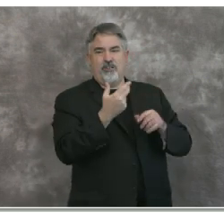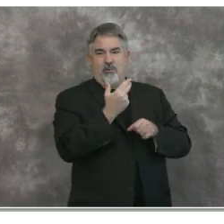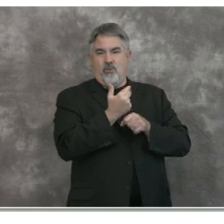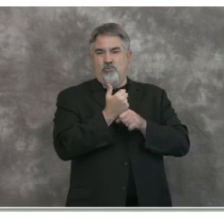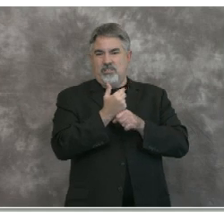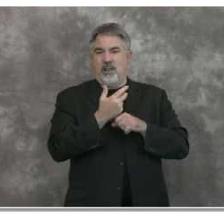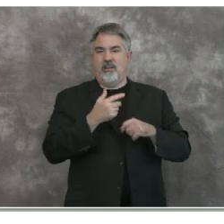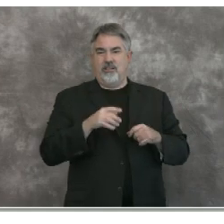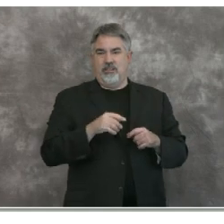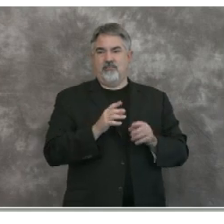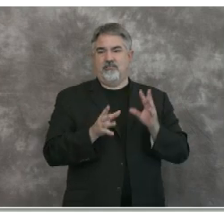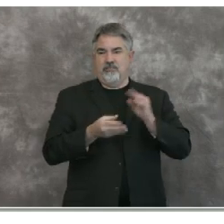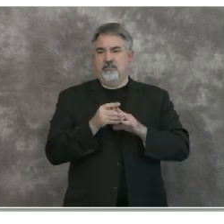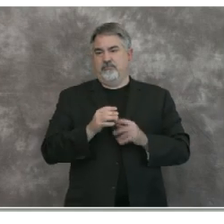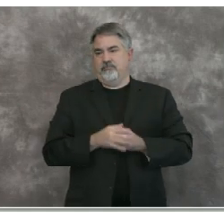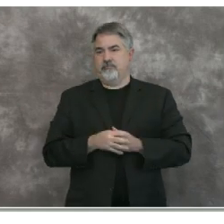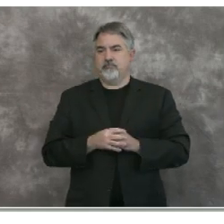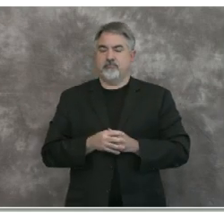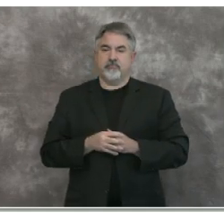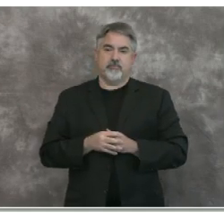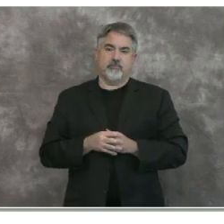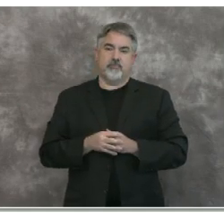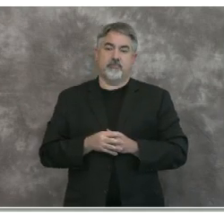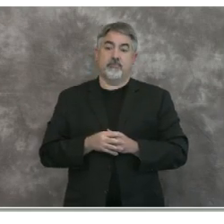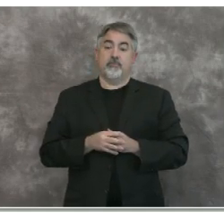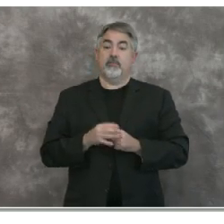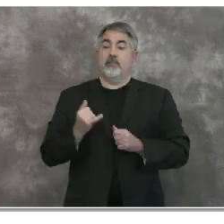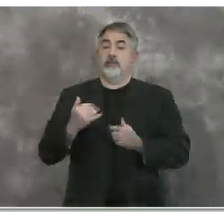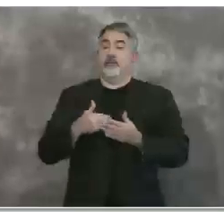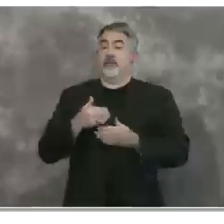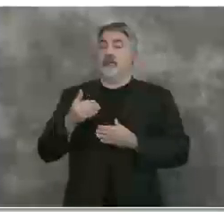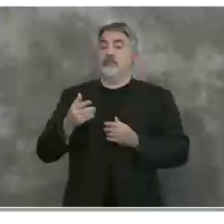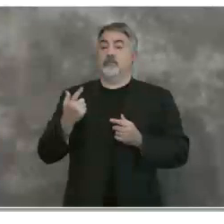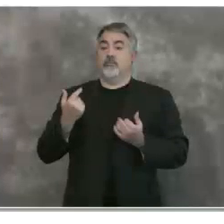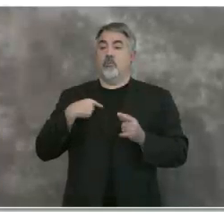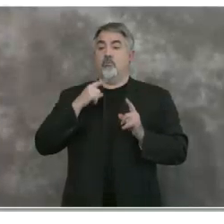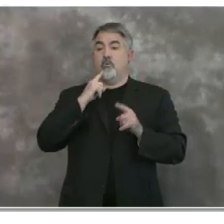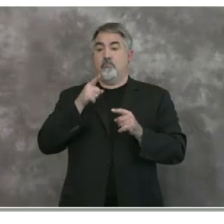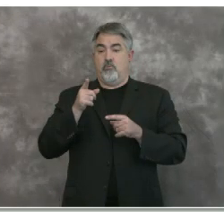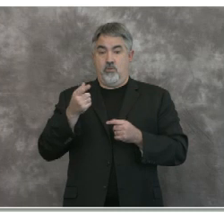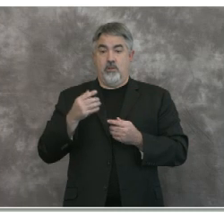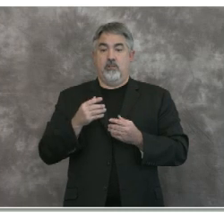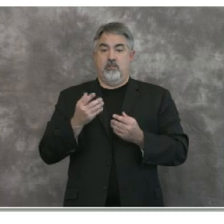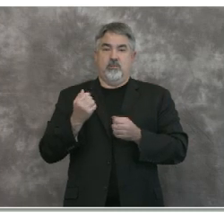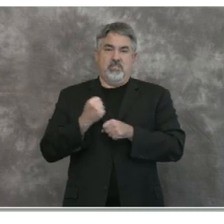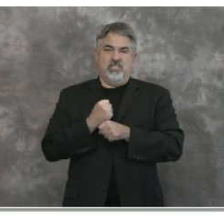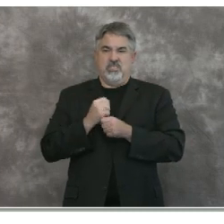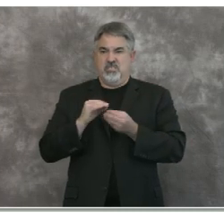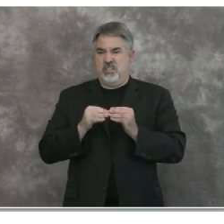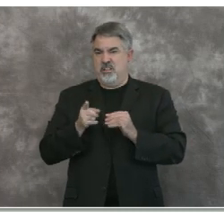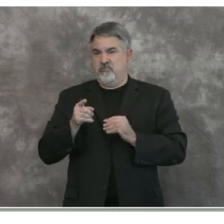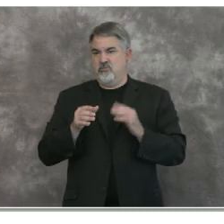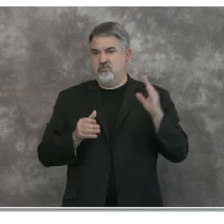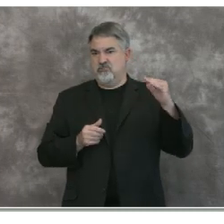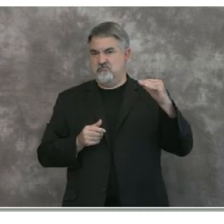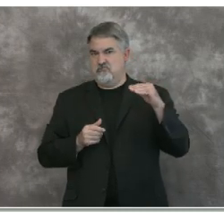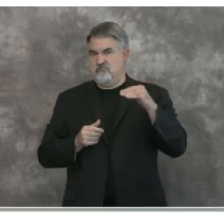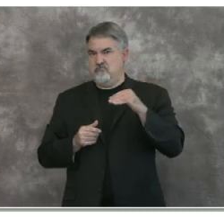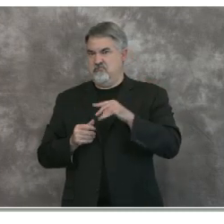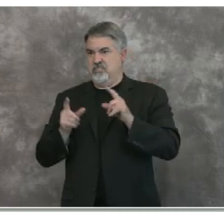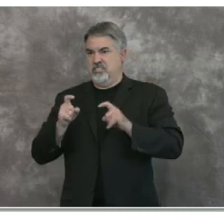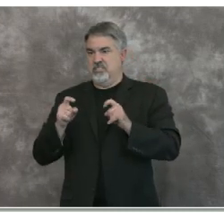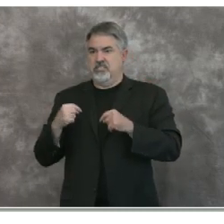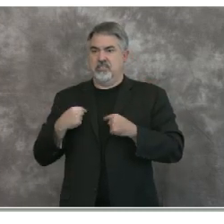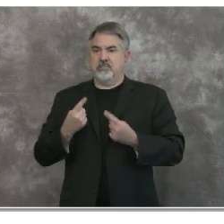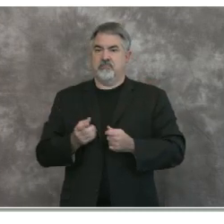674 total. Next, you will see today we're reporting 113 new positive test results. Again,